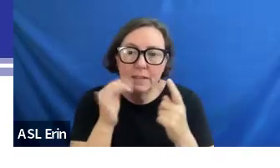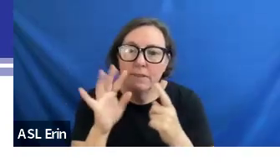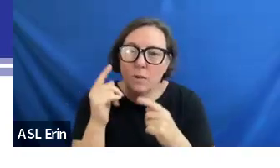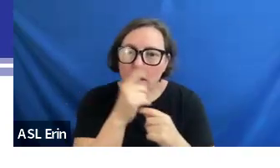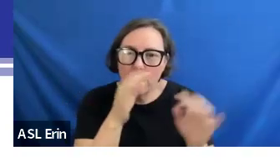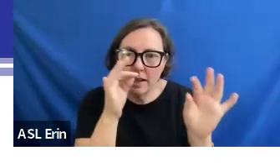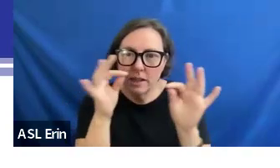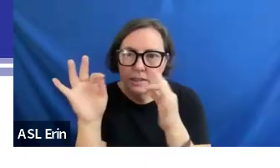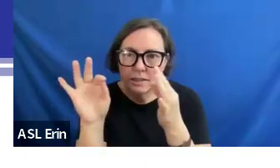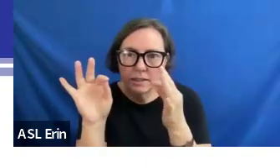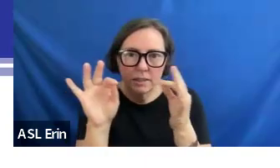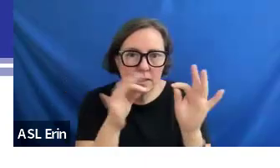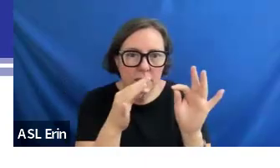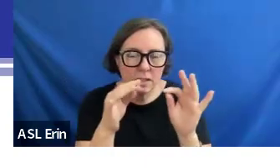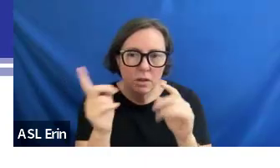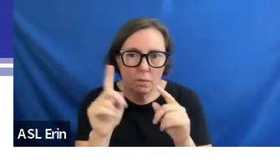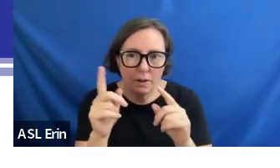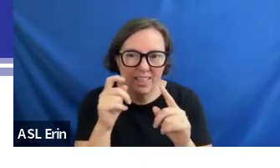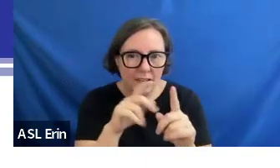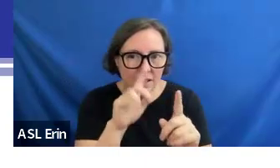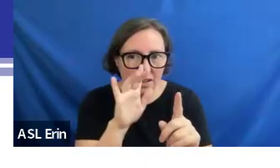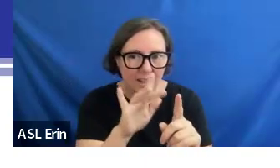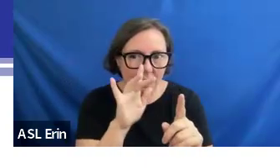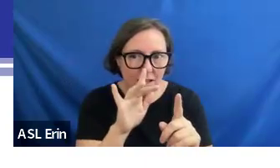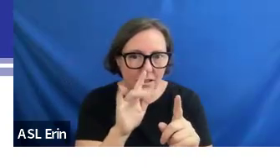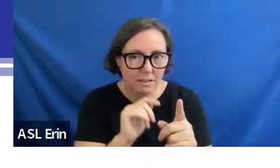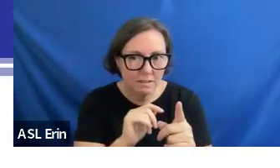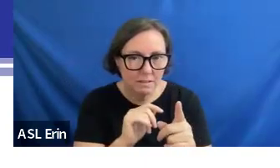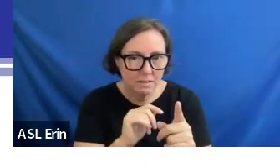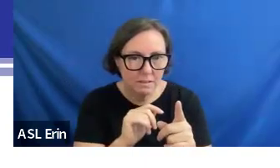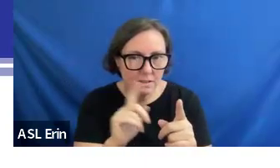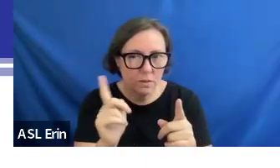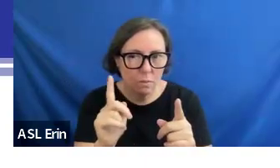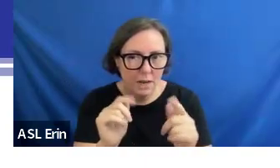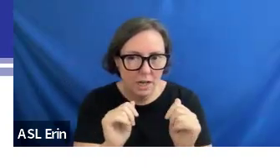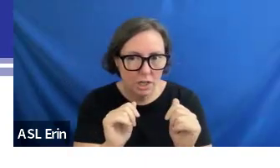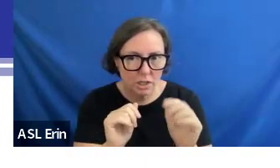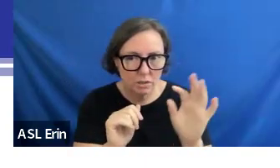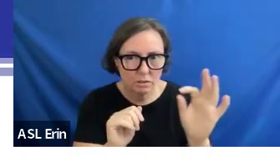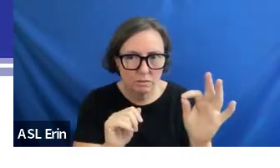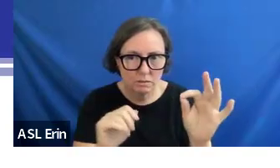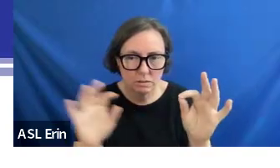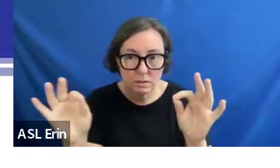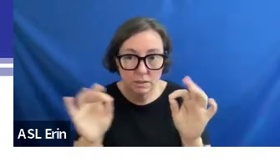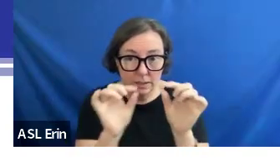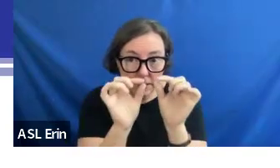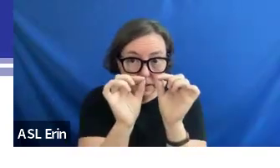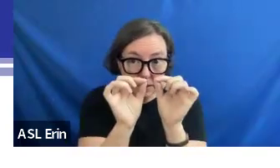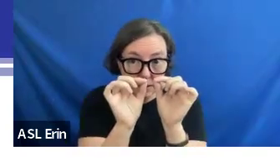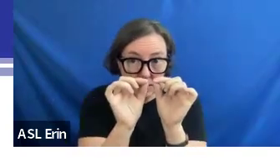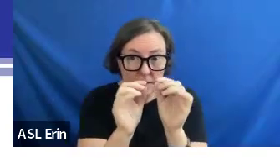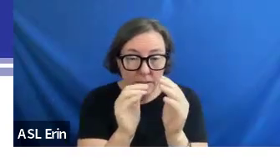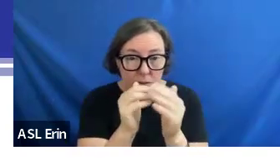gaze user are the targets where they need to click to activate the link to the next page or to get it,